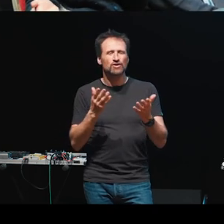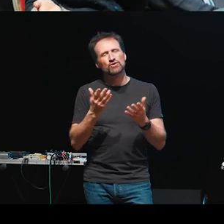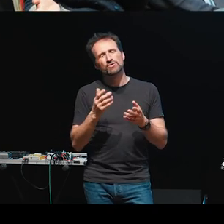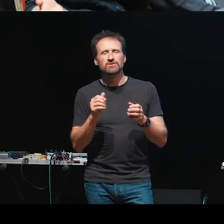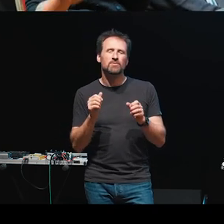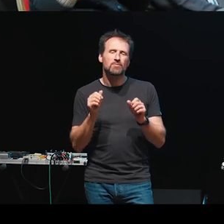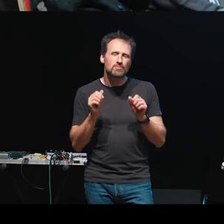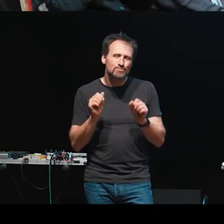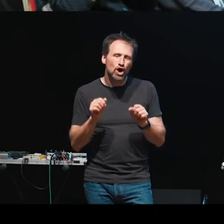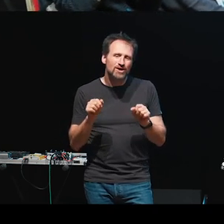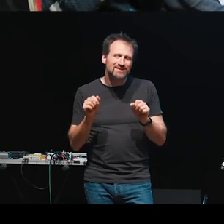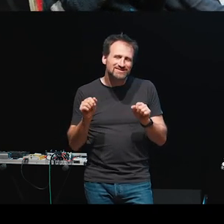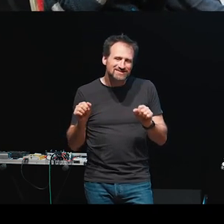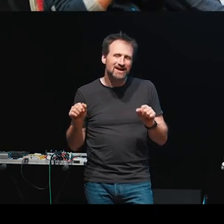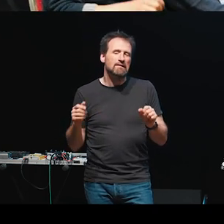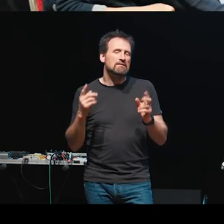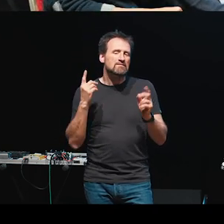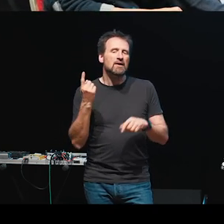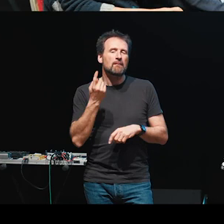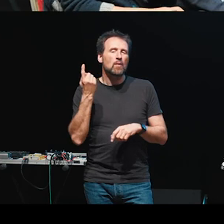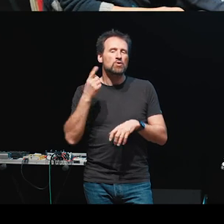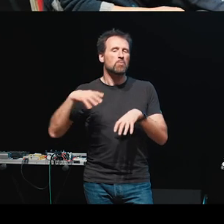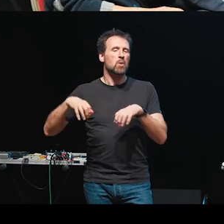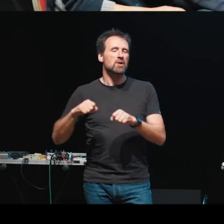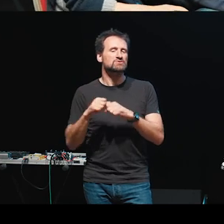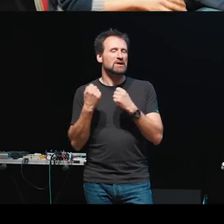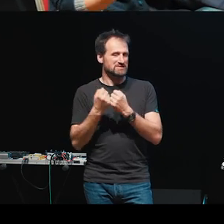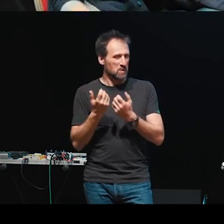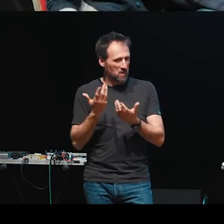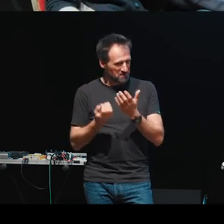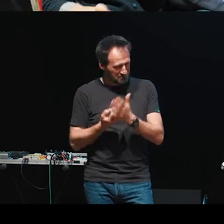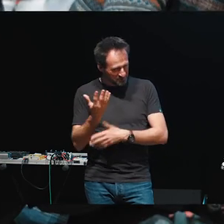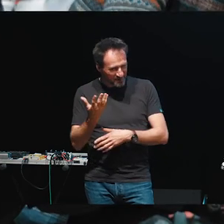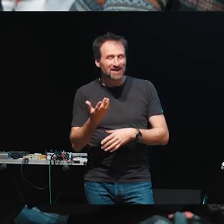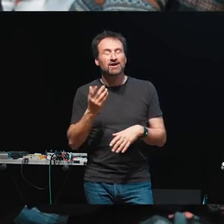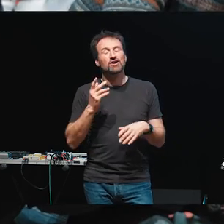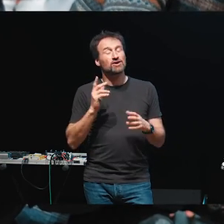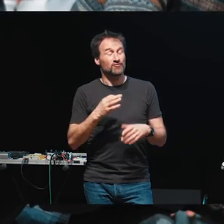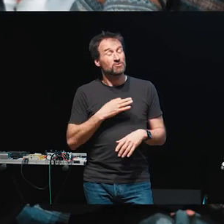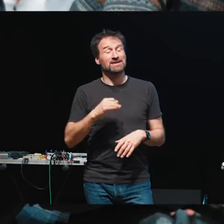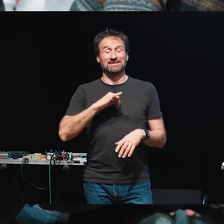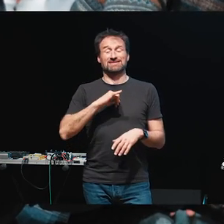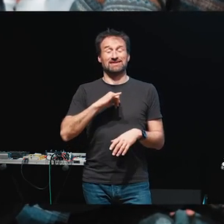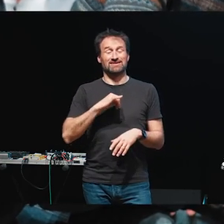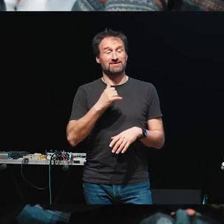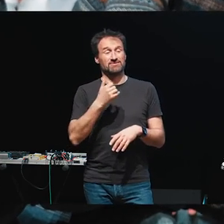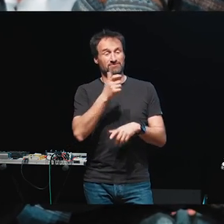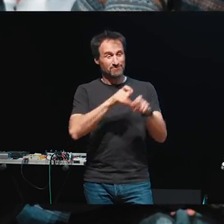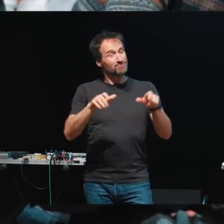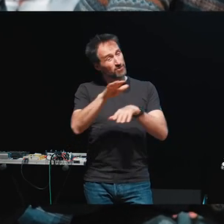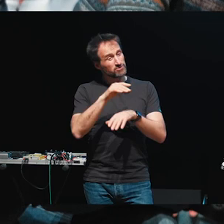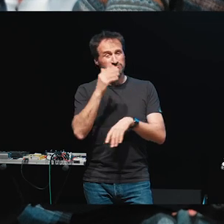potentially creating just a monopoly situation. And to me, it was interesting that the certain parts that people fear